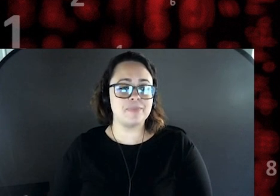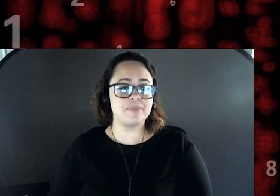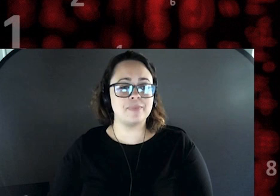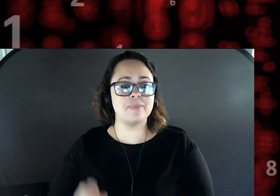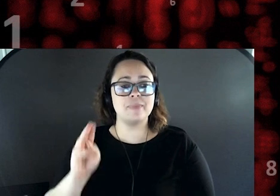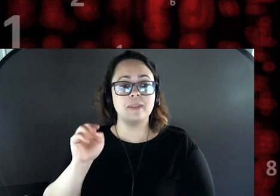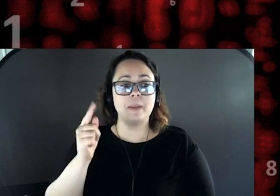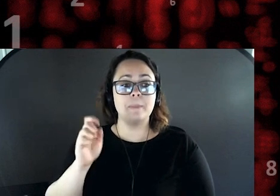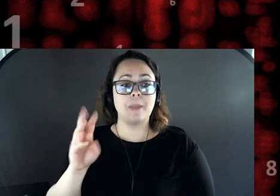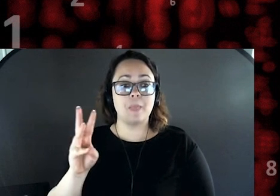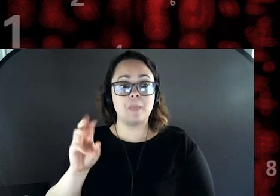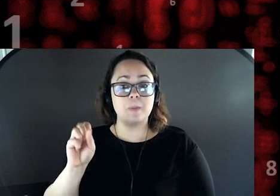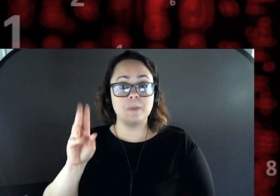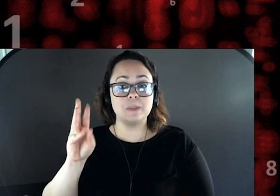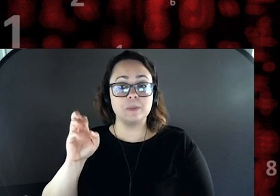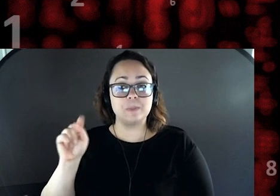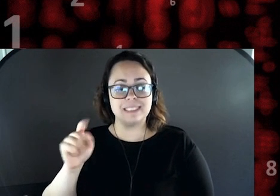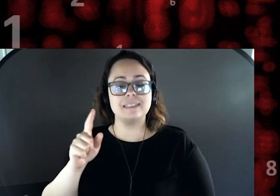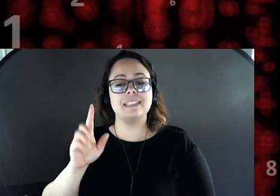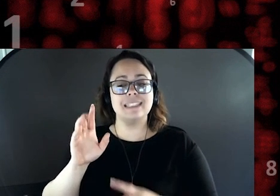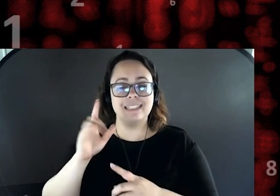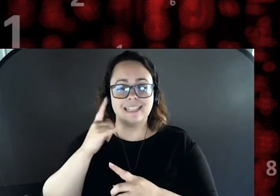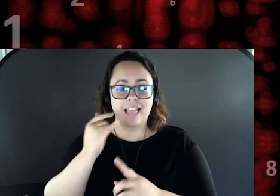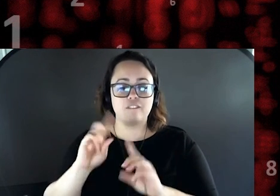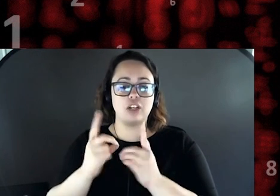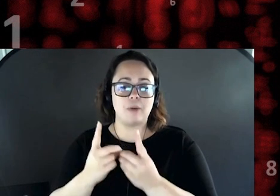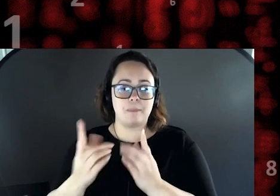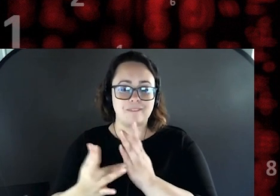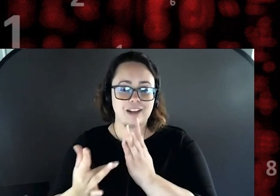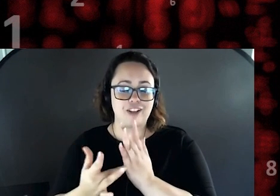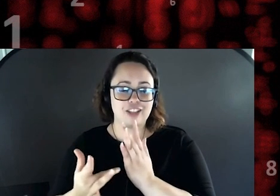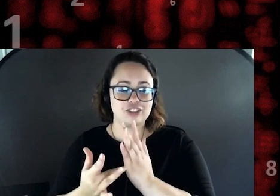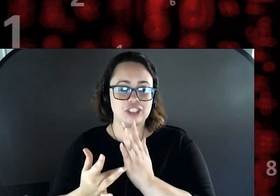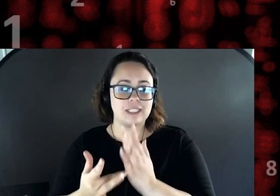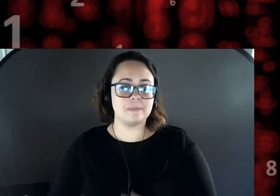From the Department of Technology, Matthew Sweet.